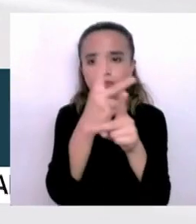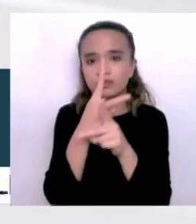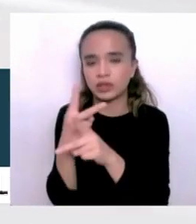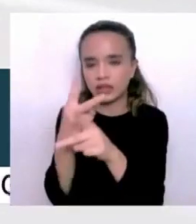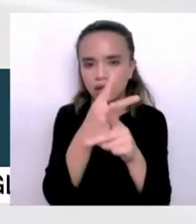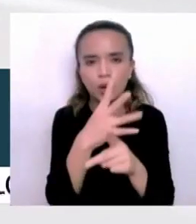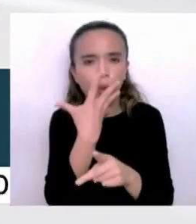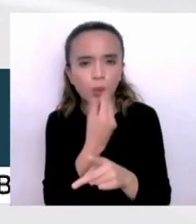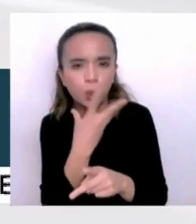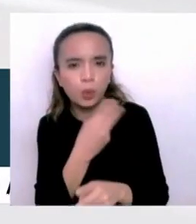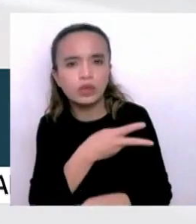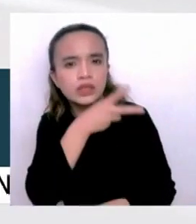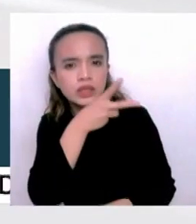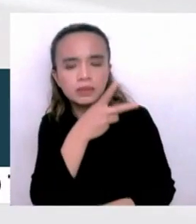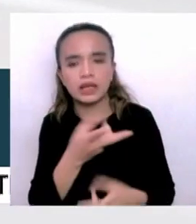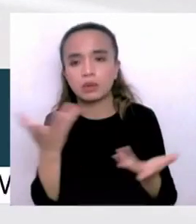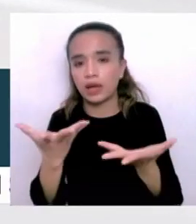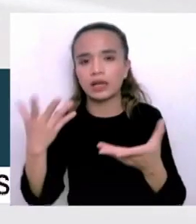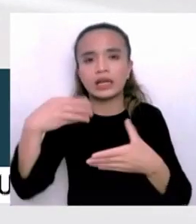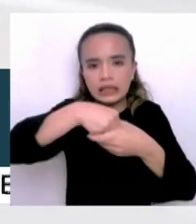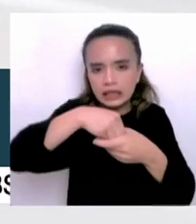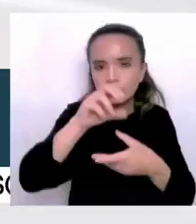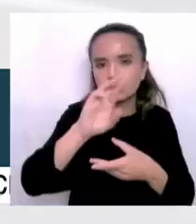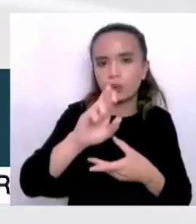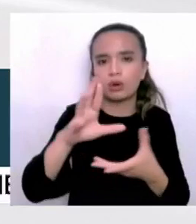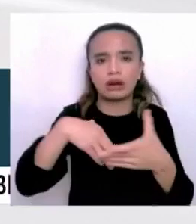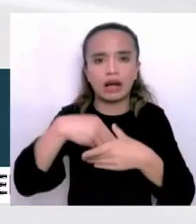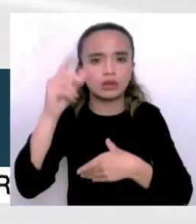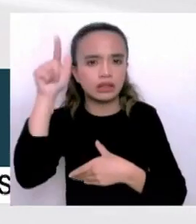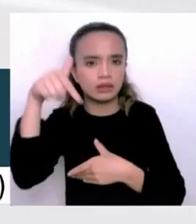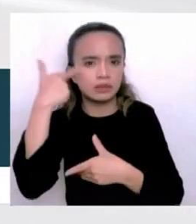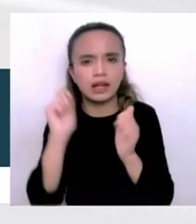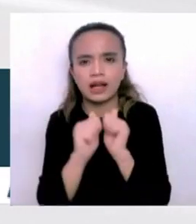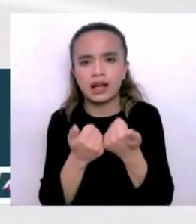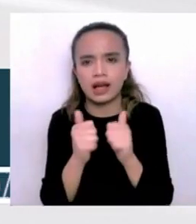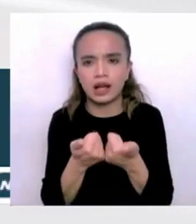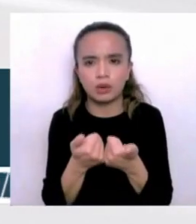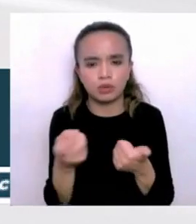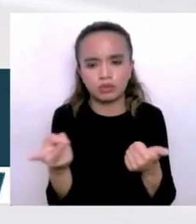criminals both in and out of government. How will you break the ties that bind the two?